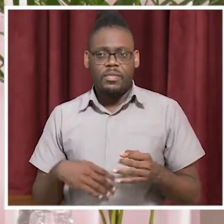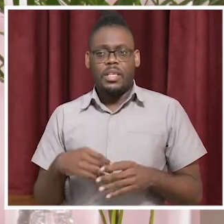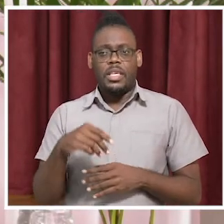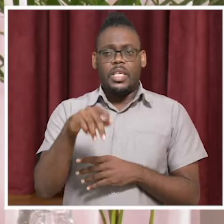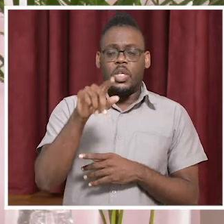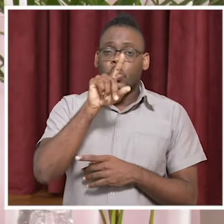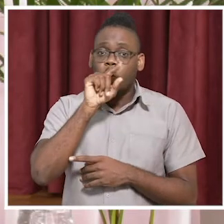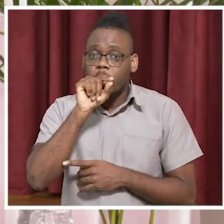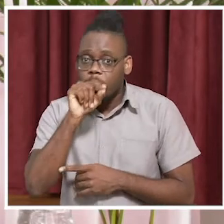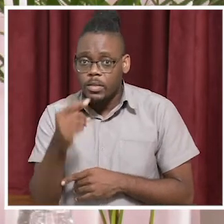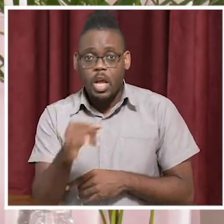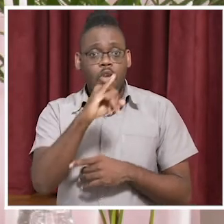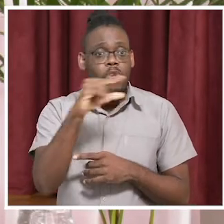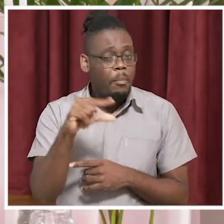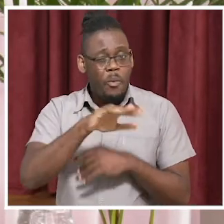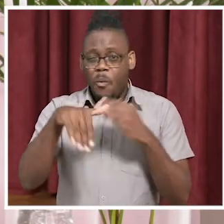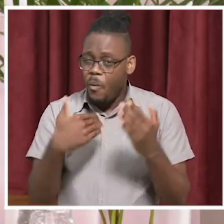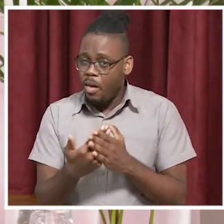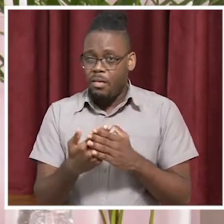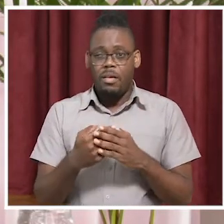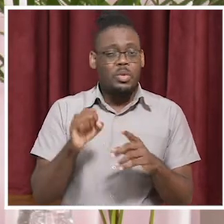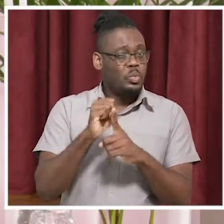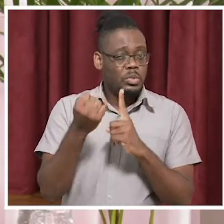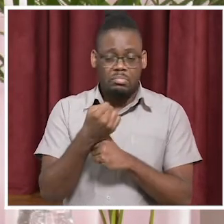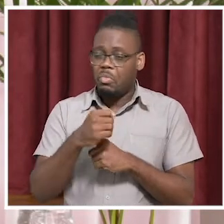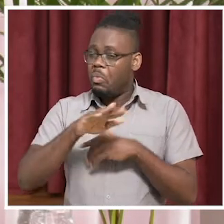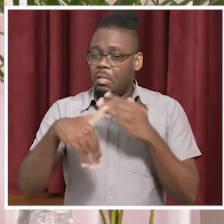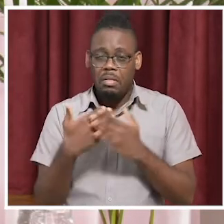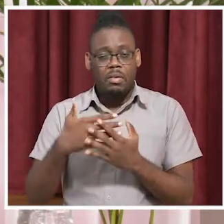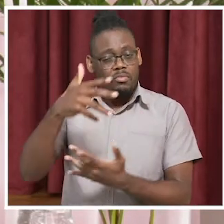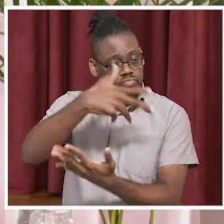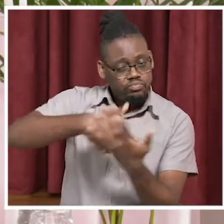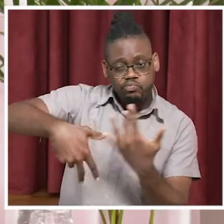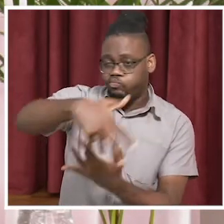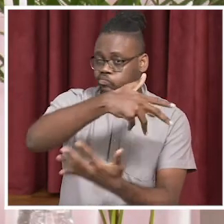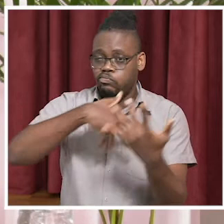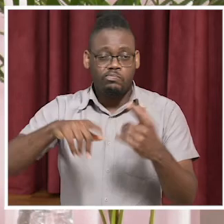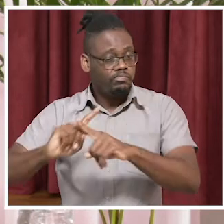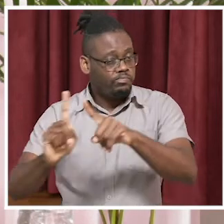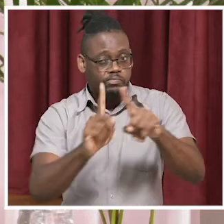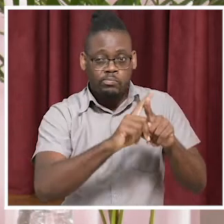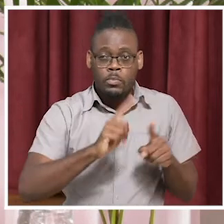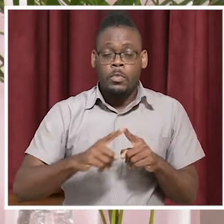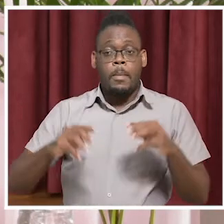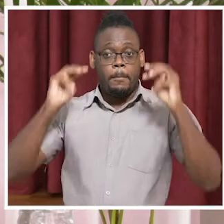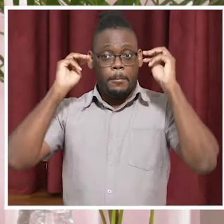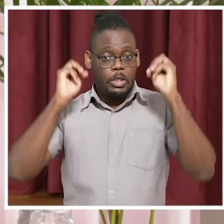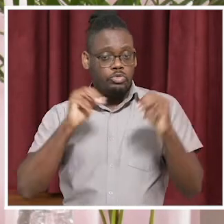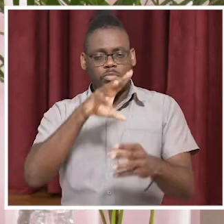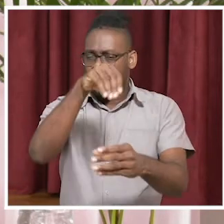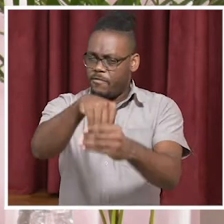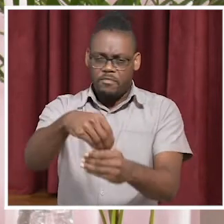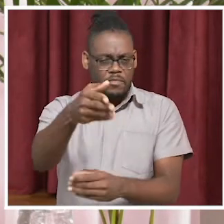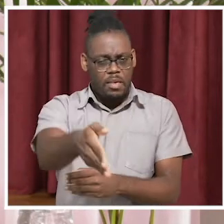any further information on the ministry, it's there on their website. All the divisions and the services offered by the ministry are on